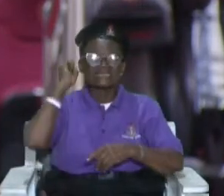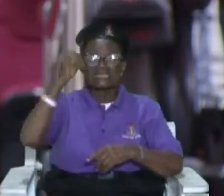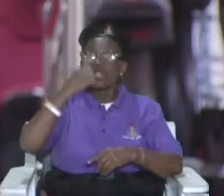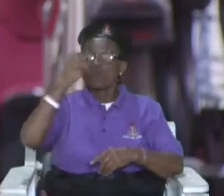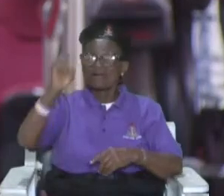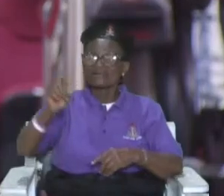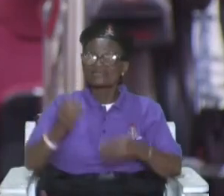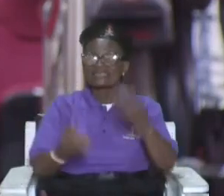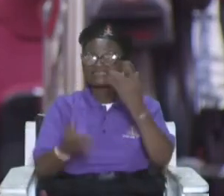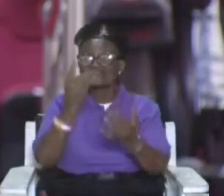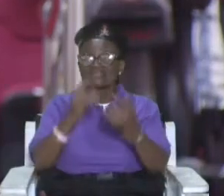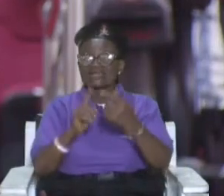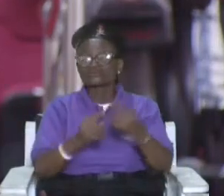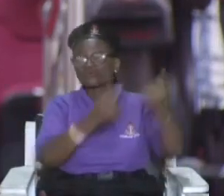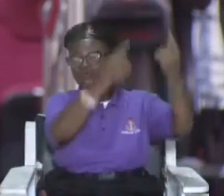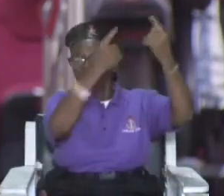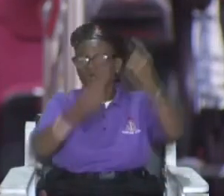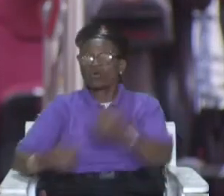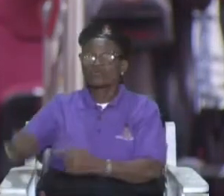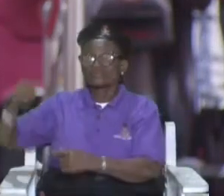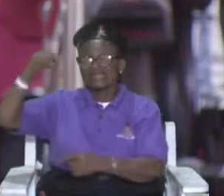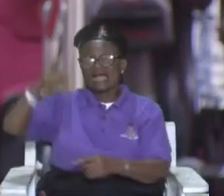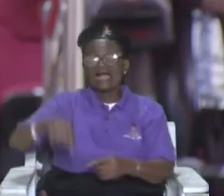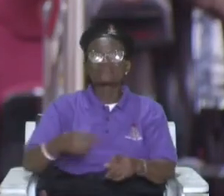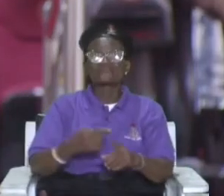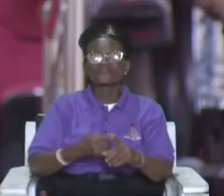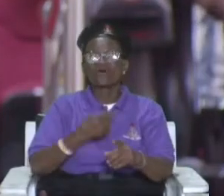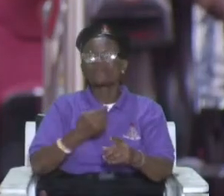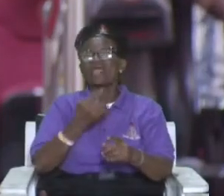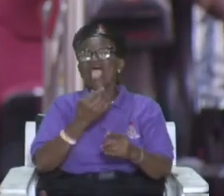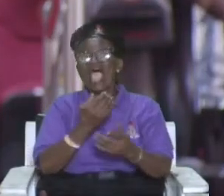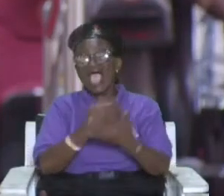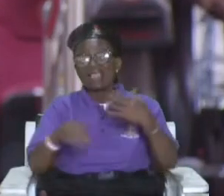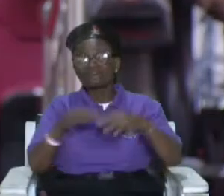from heaven, and fire came.